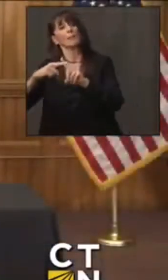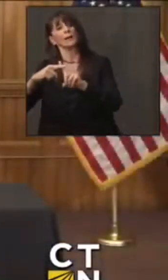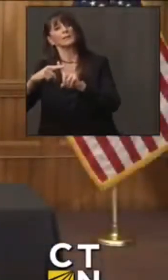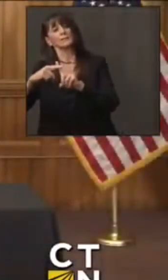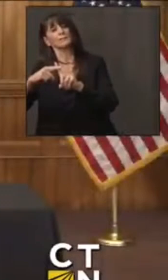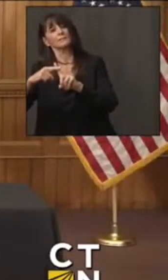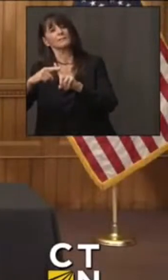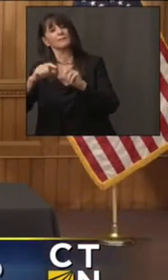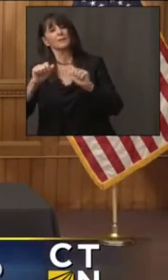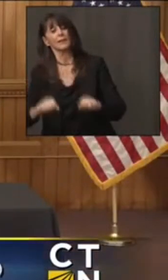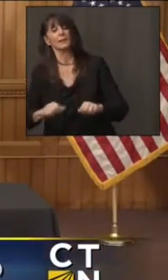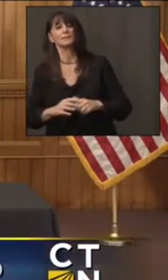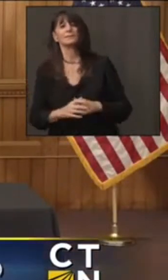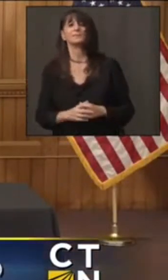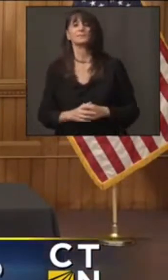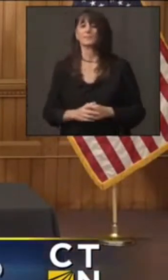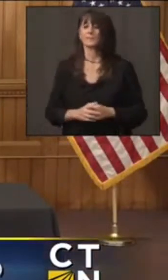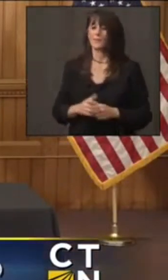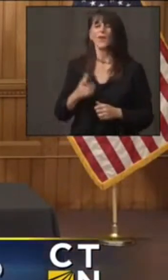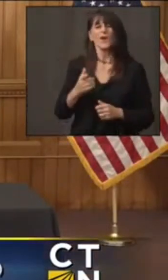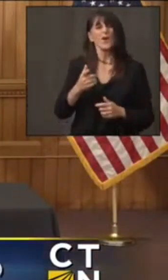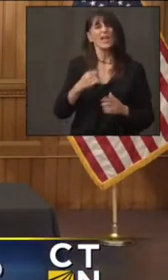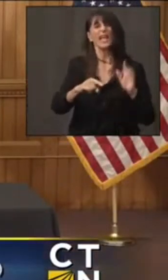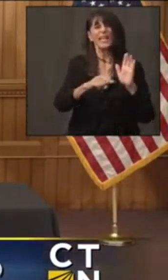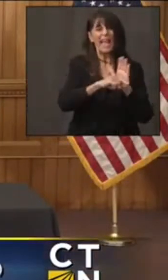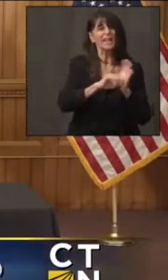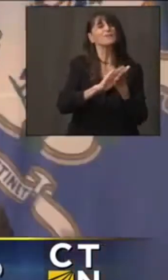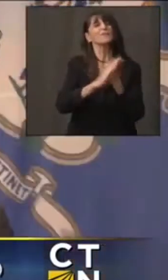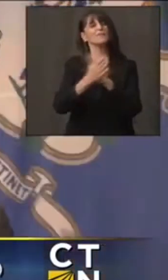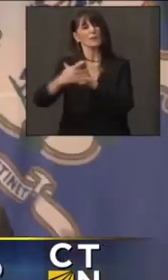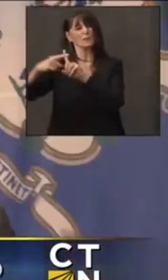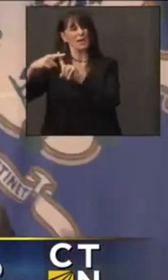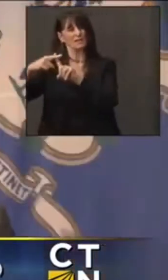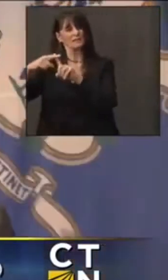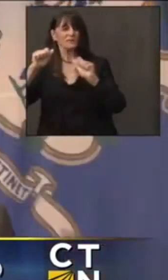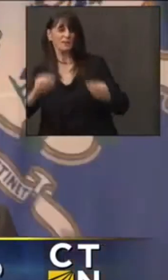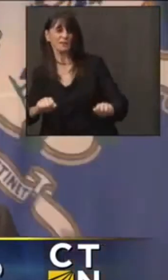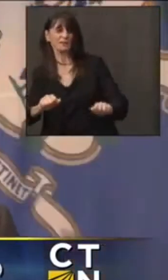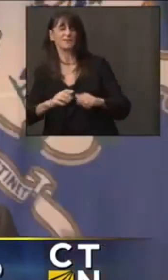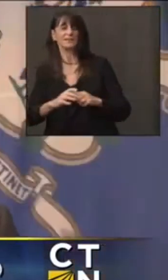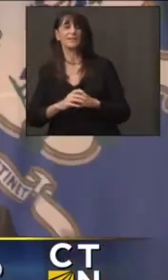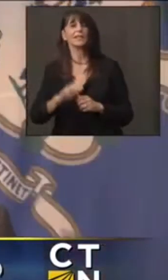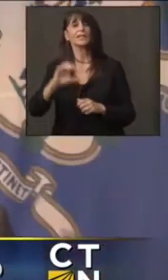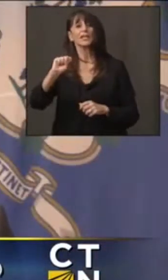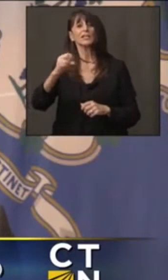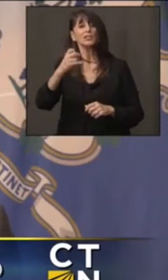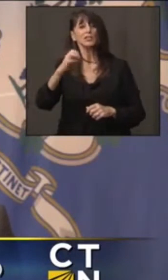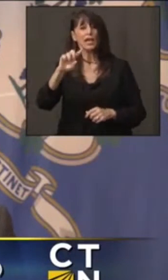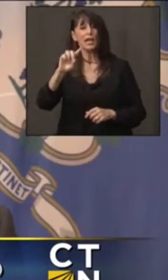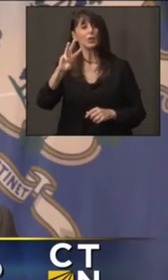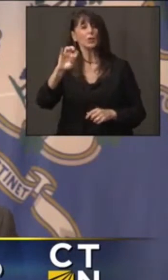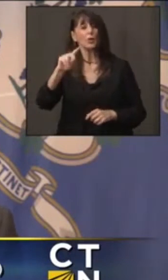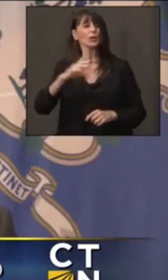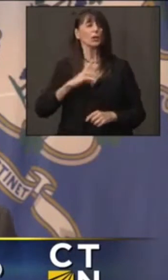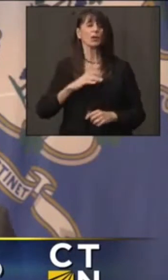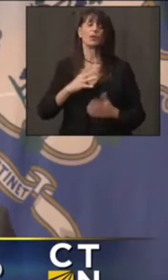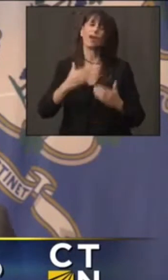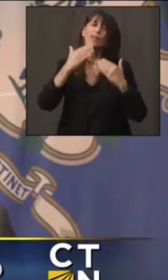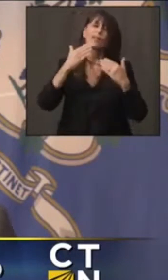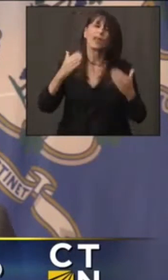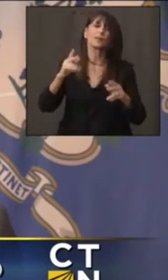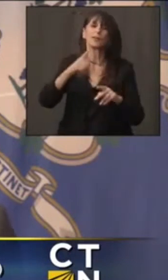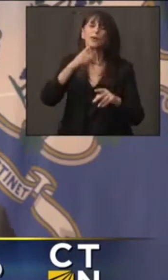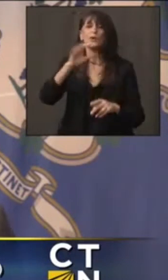Exactly. Making lemonade out of lemons. And this is what the Shared Work Program does. I got to say, special thanks to the folks from